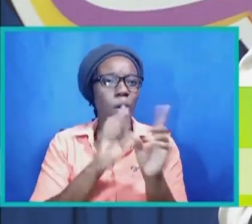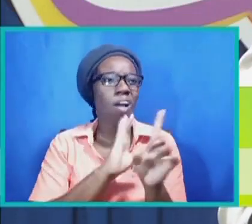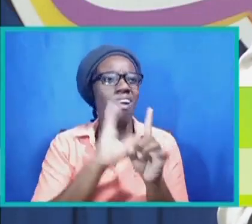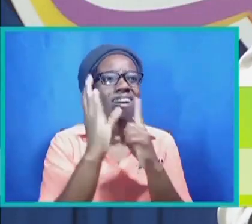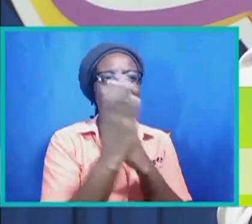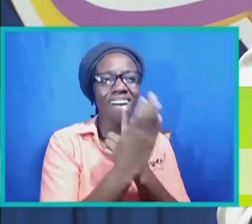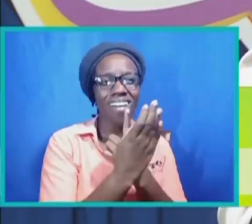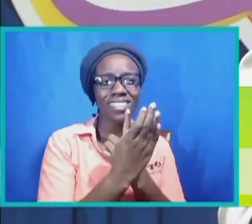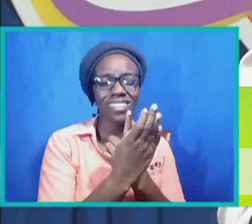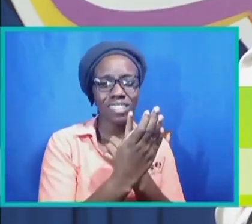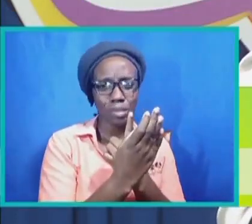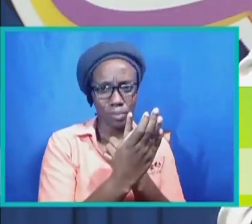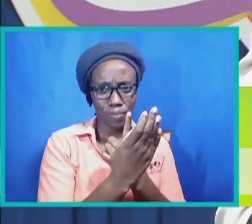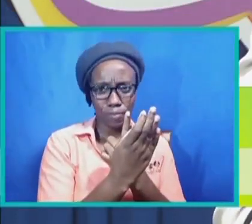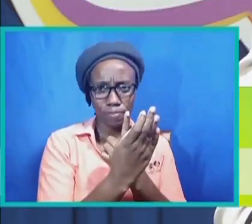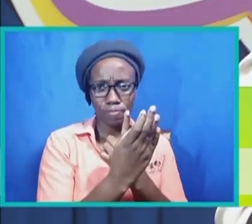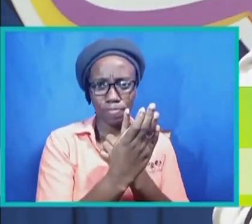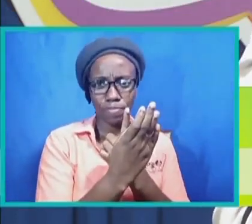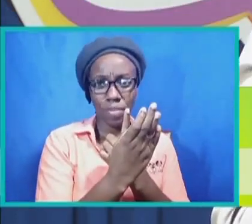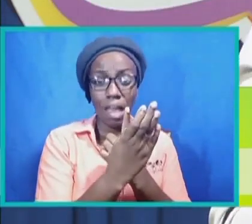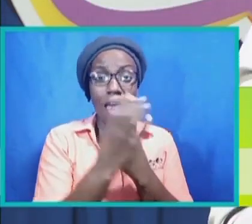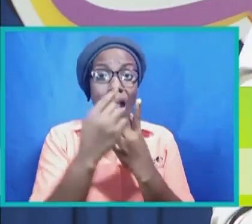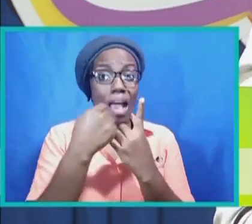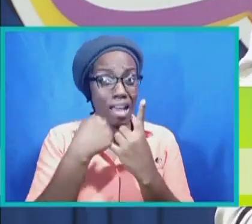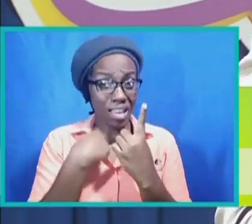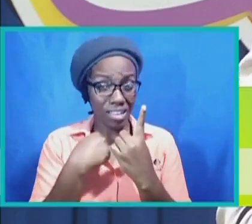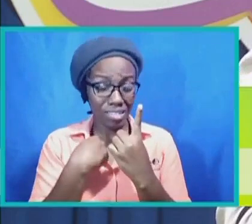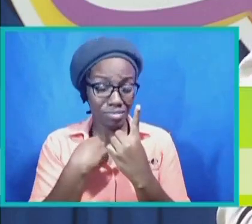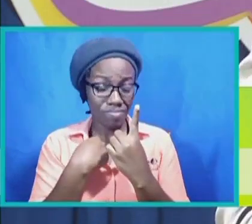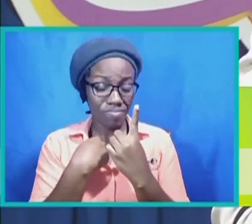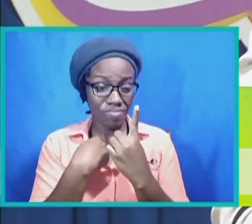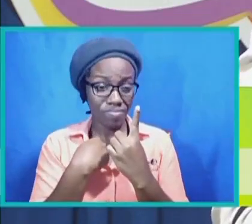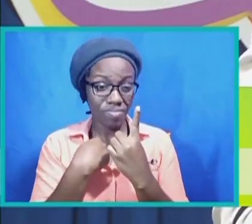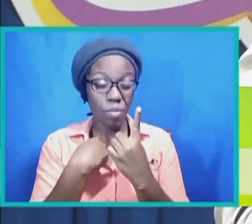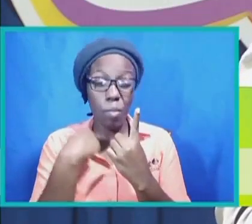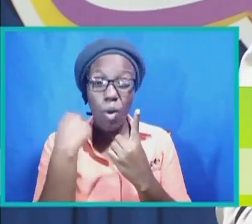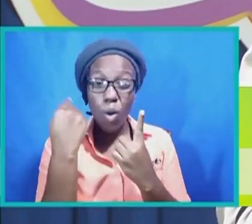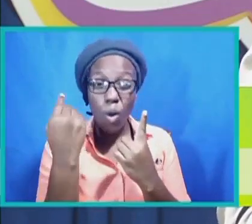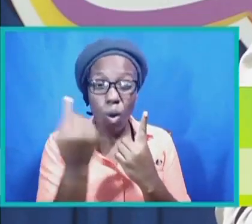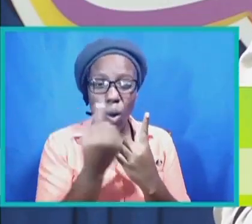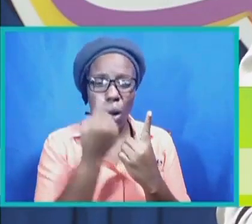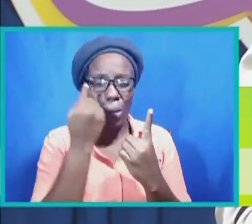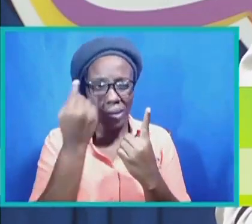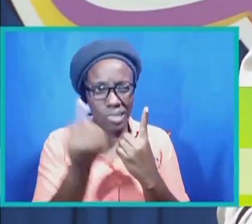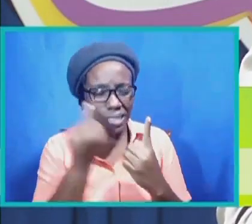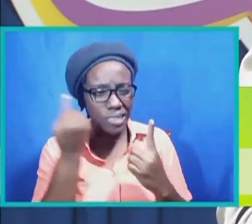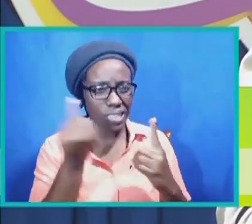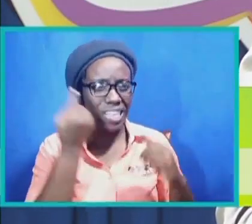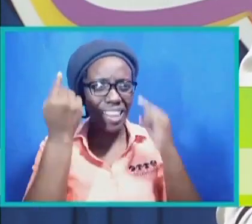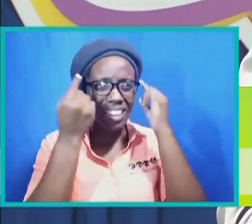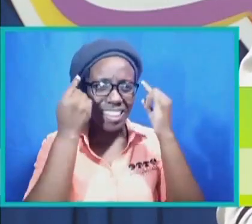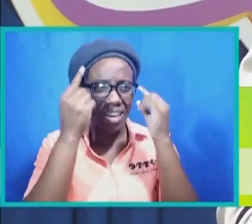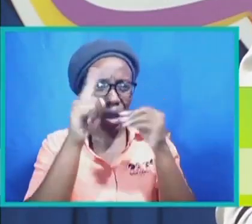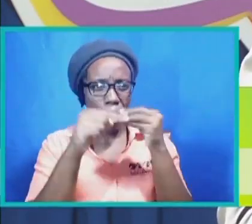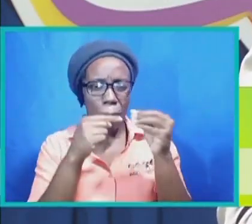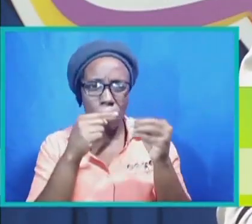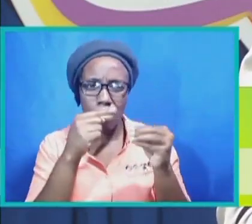And I'm a person where I am always leery of that statement